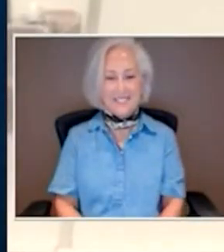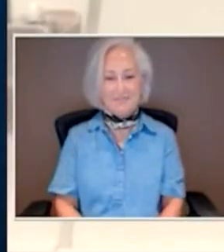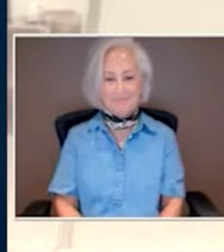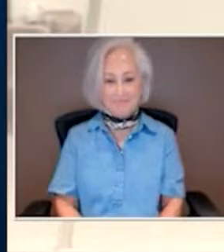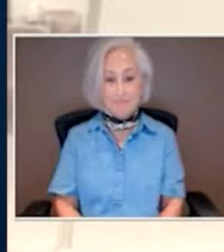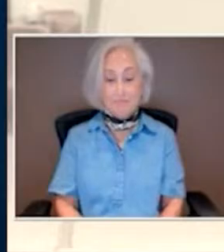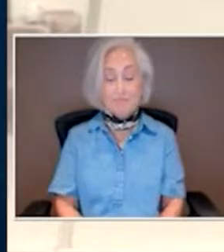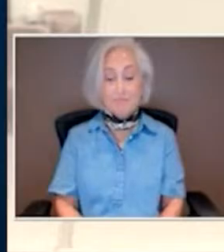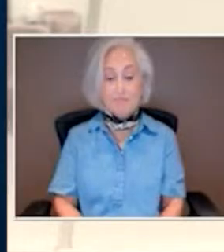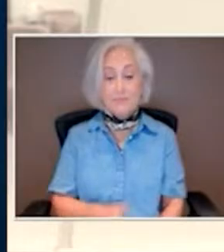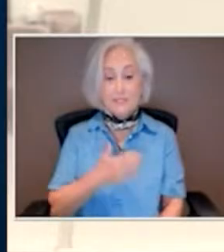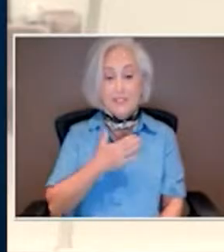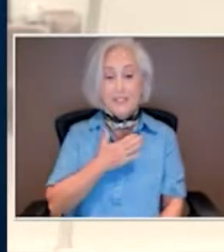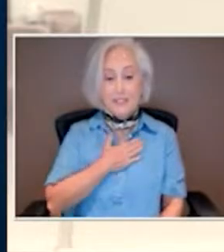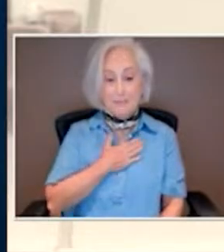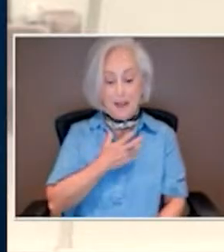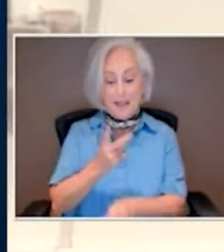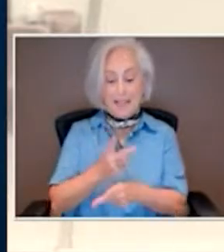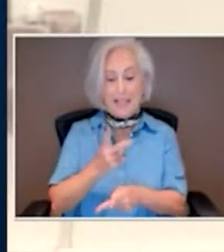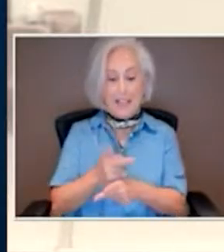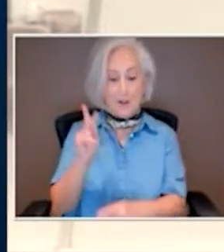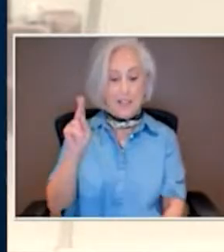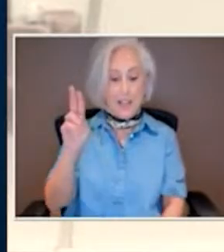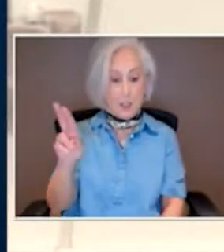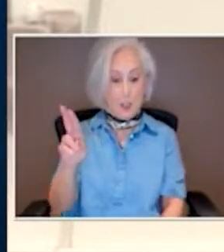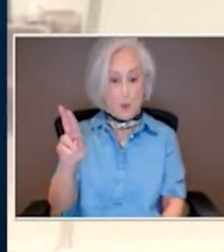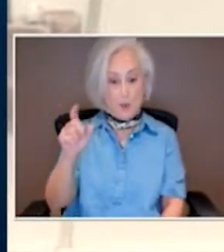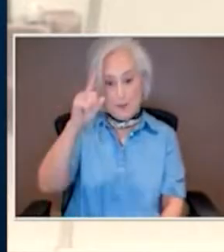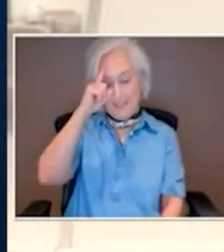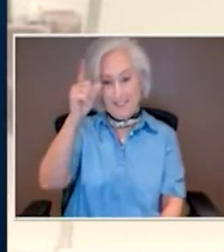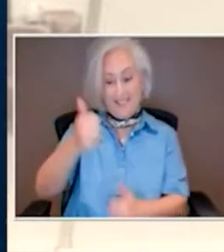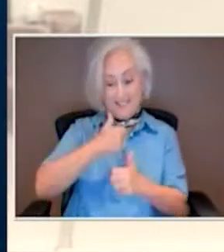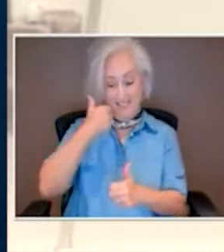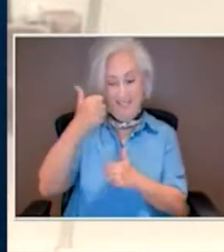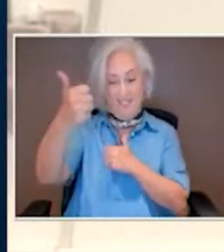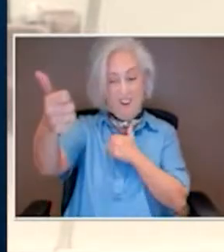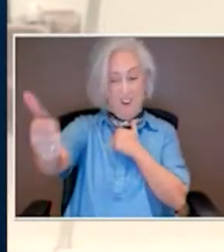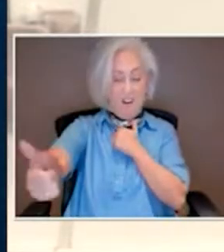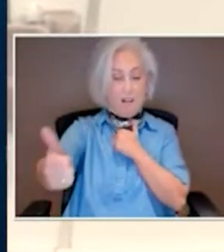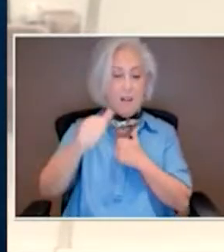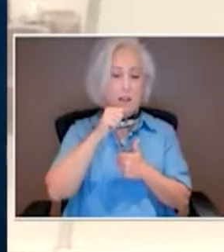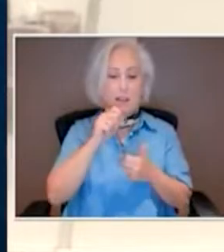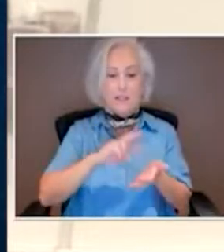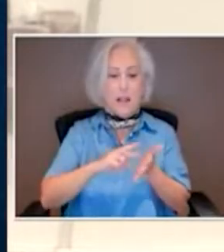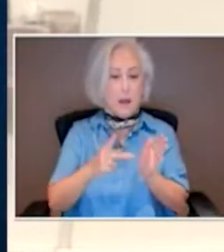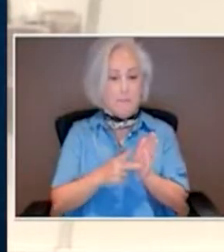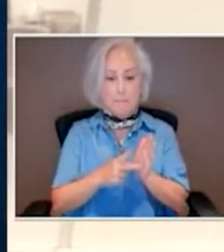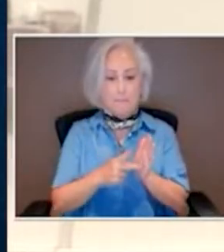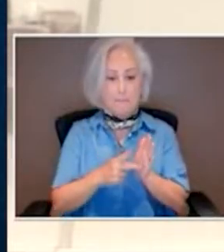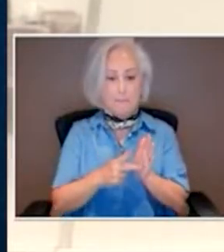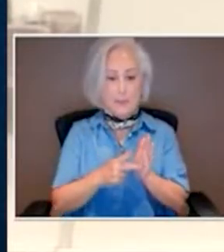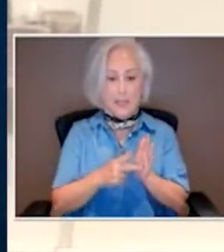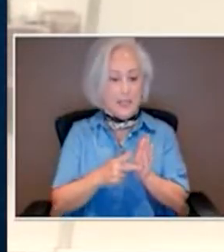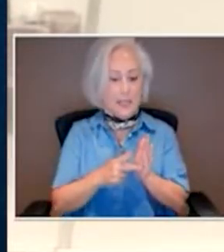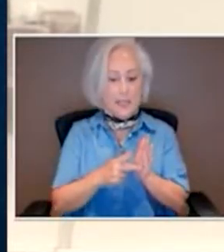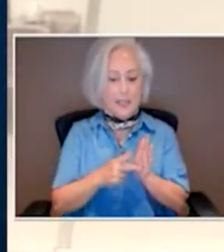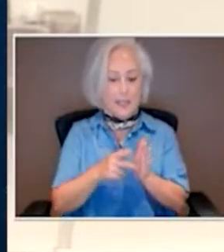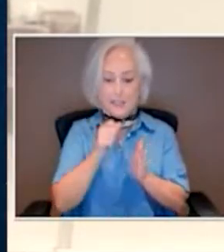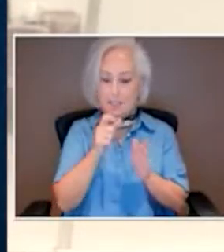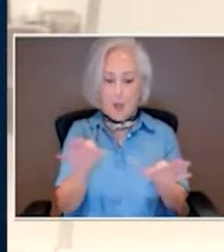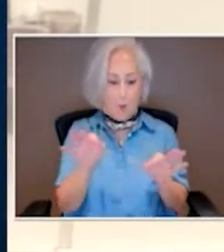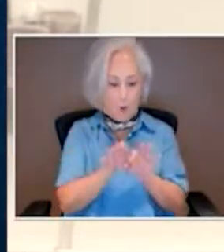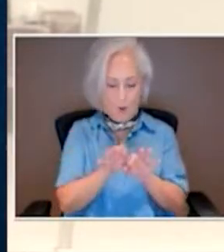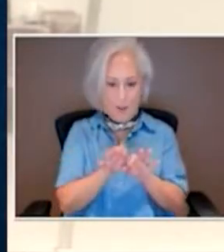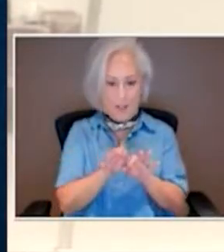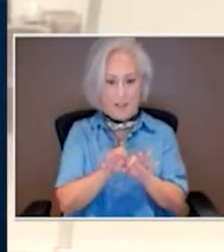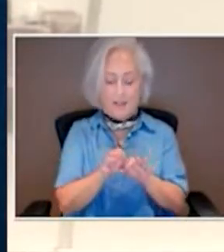as far as my Carrot KU, just because it's so far away doesn't mean it's not for you. The team is really willing to work with